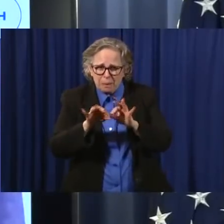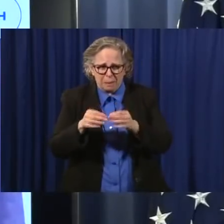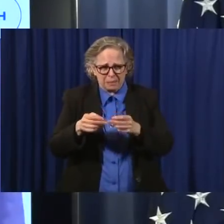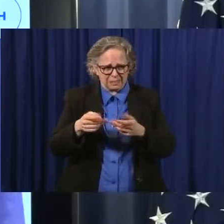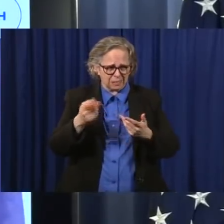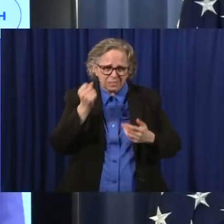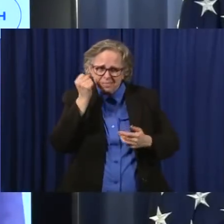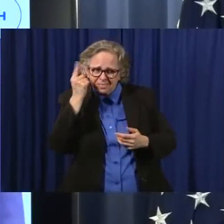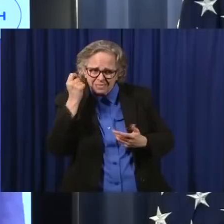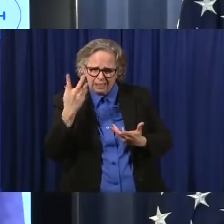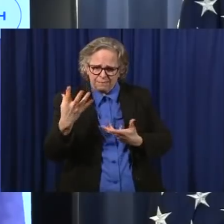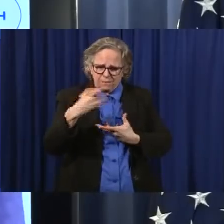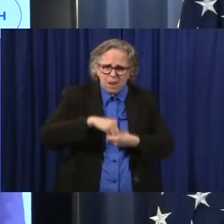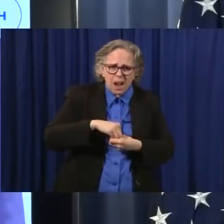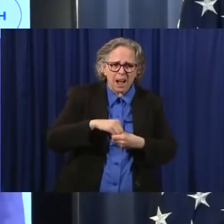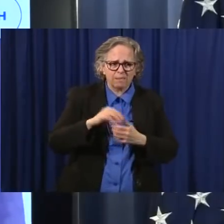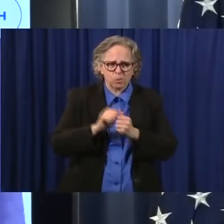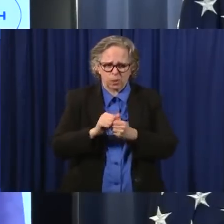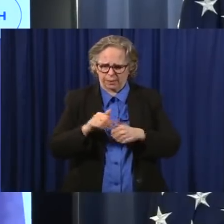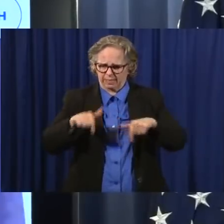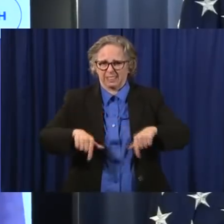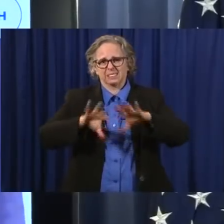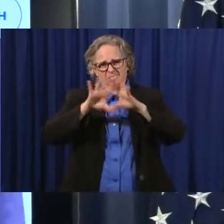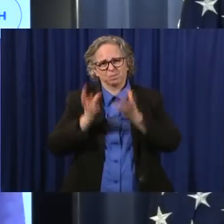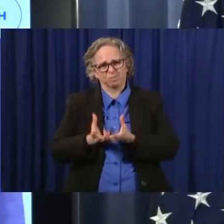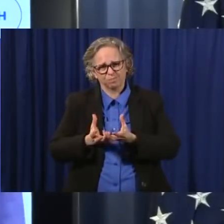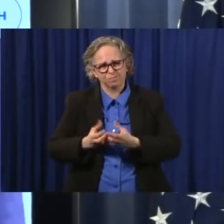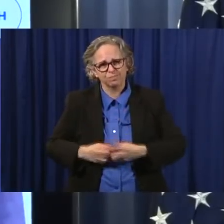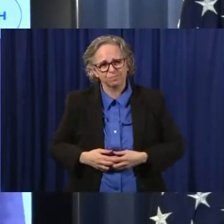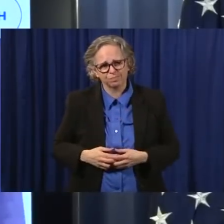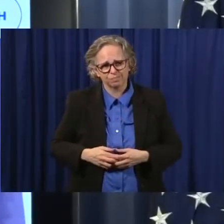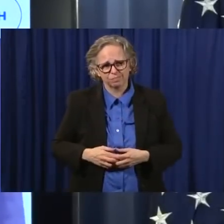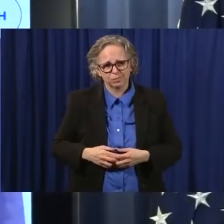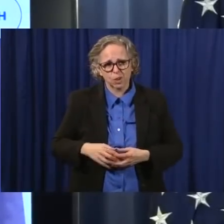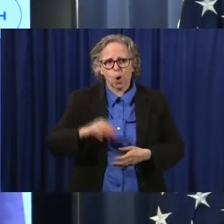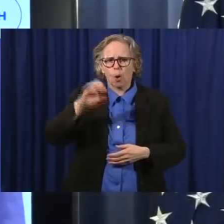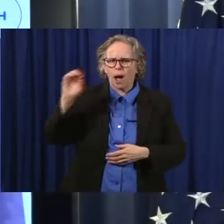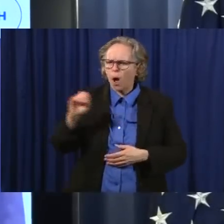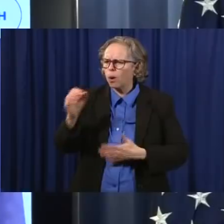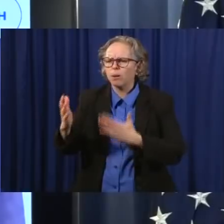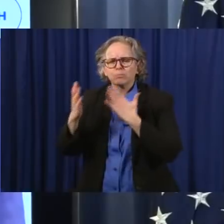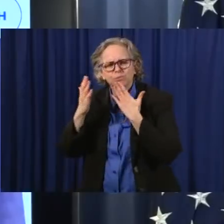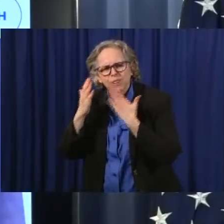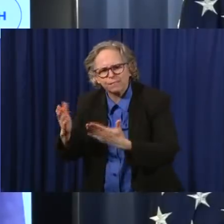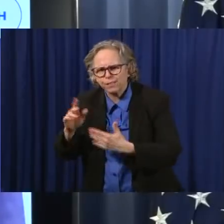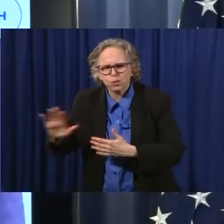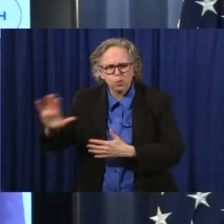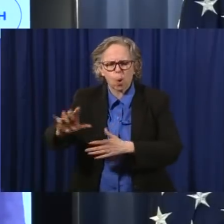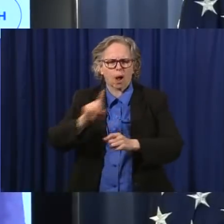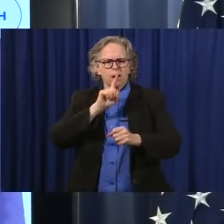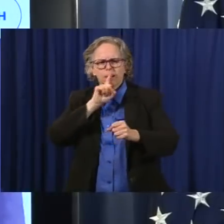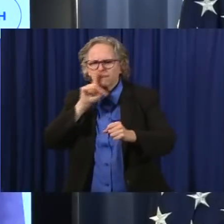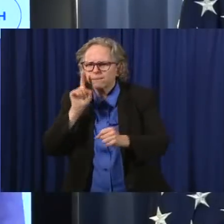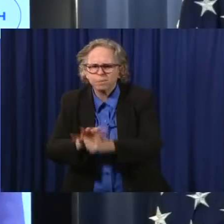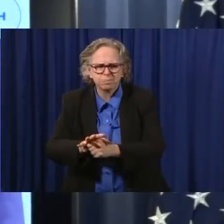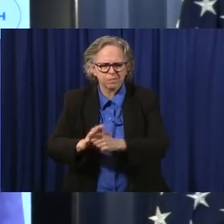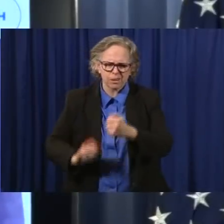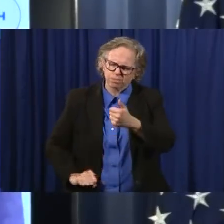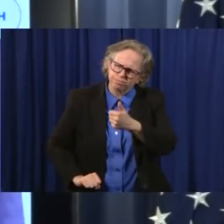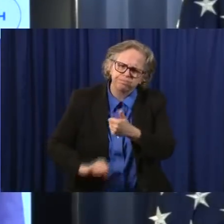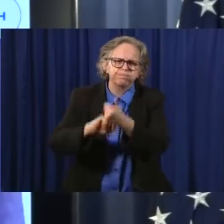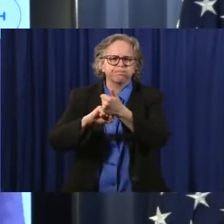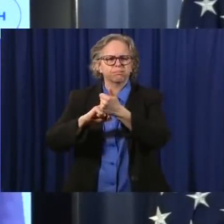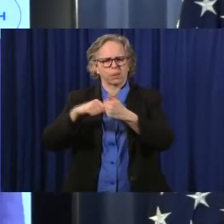back. I am grateful to Ohio for your investment in quality early childhood, future and